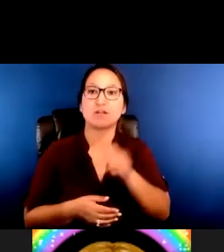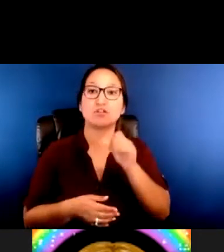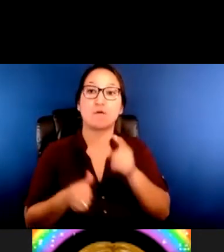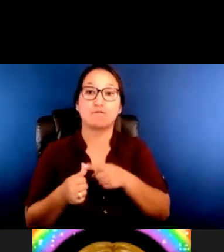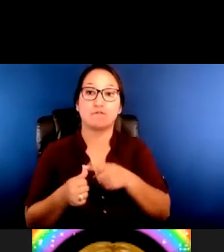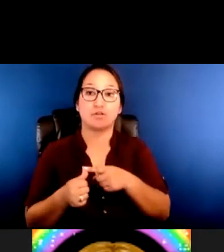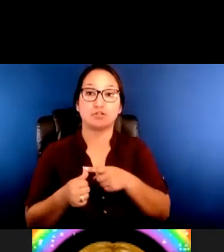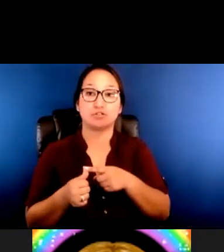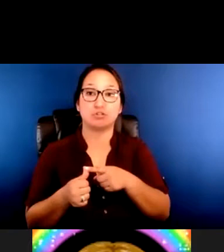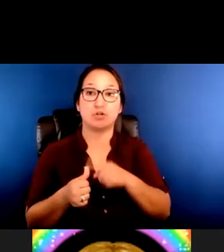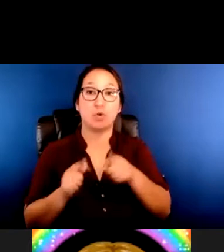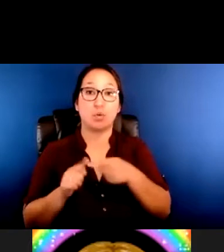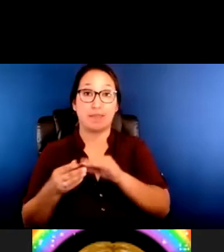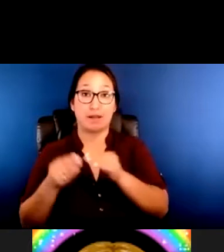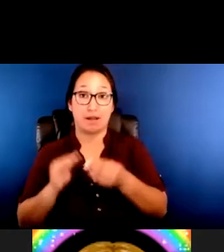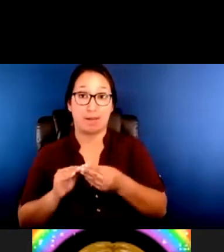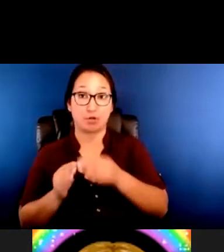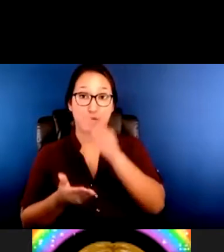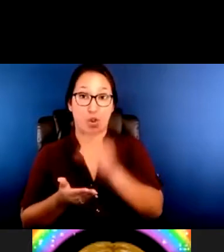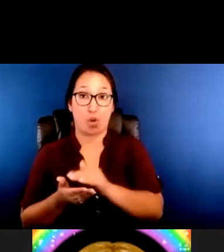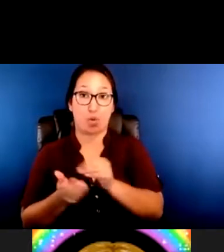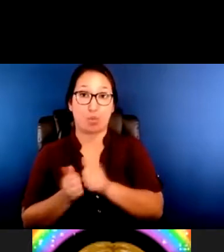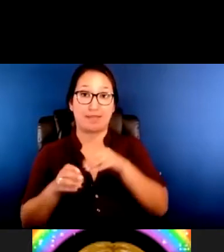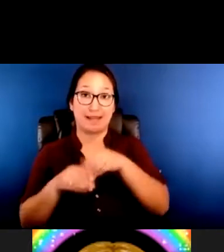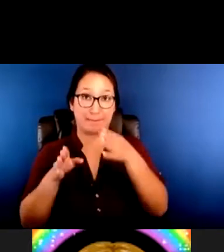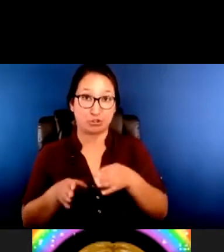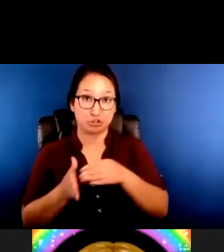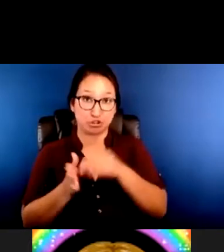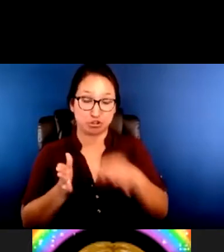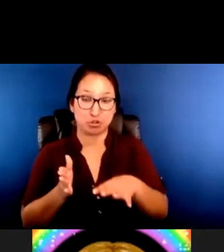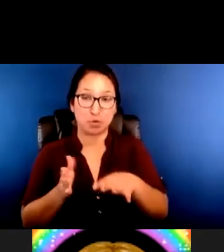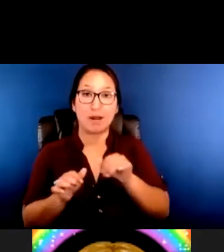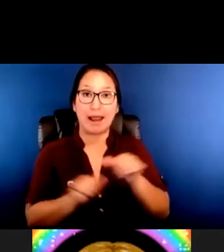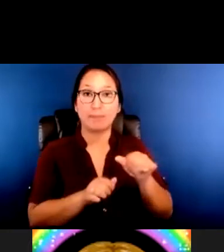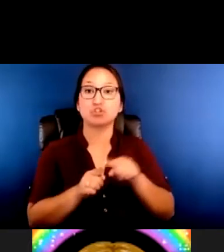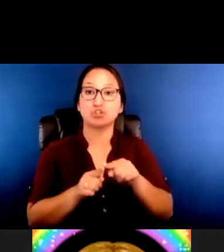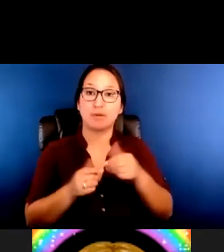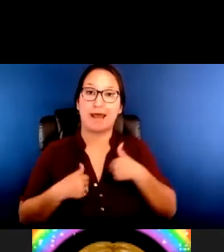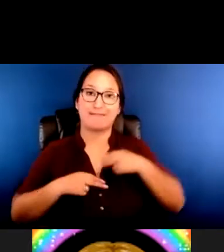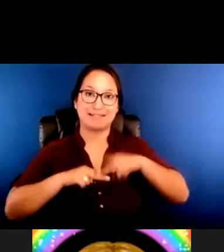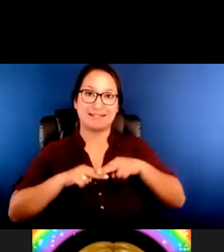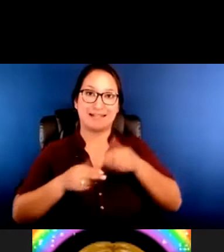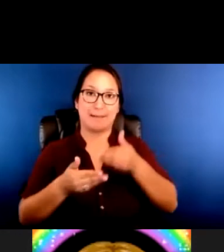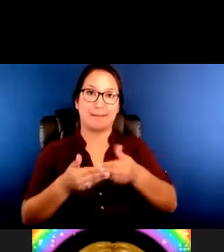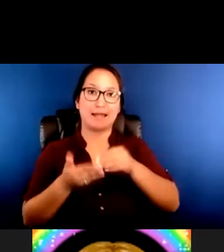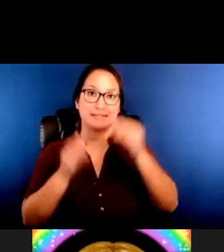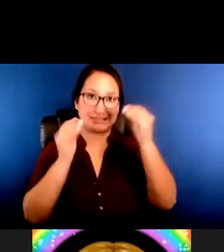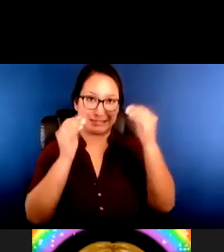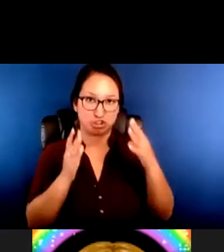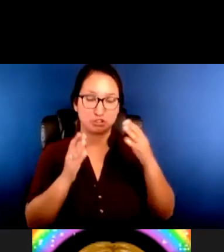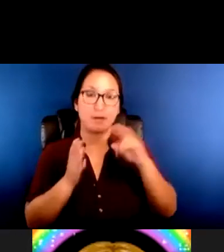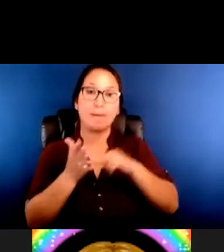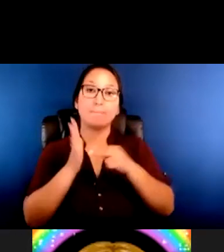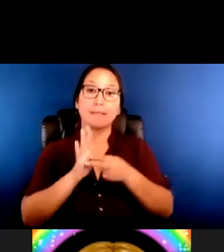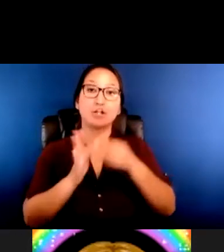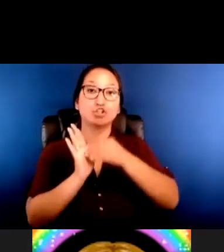our numbers were a lot lower with in-person students, we were able to do seating by teacher. So students had to sit at the table of the